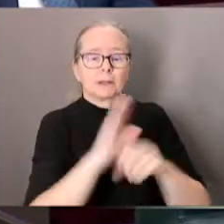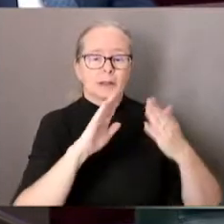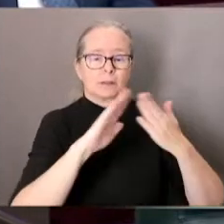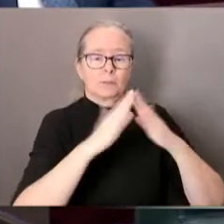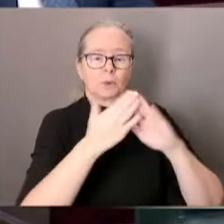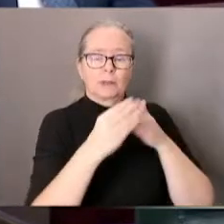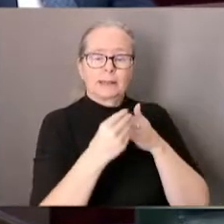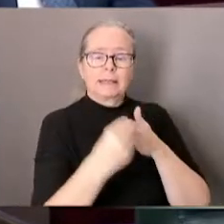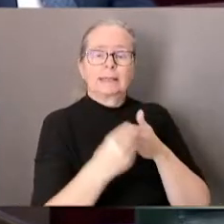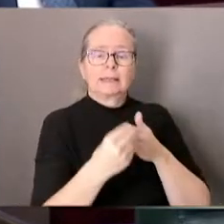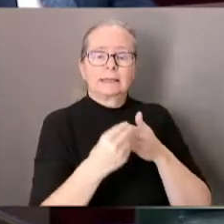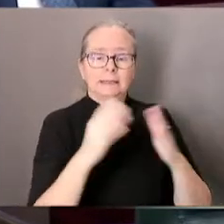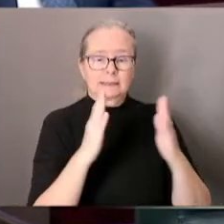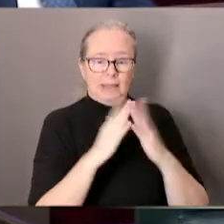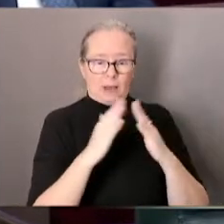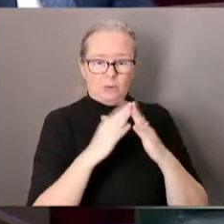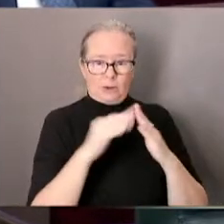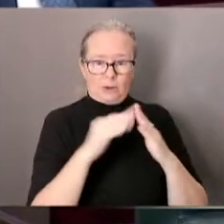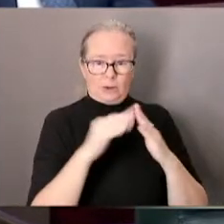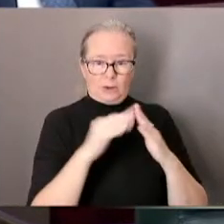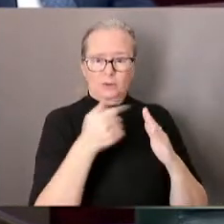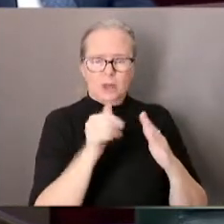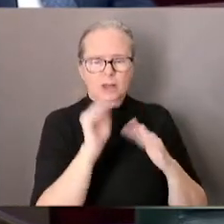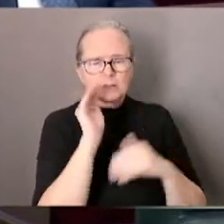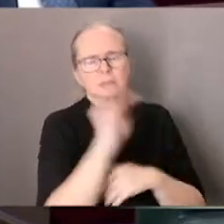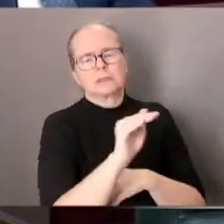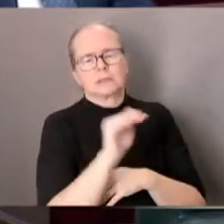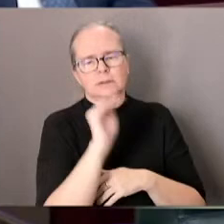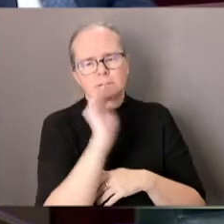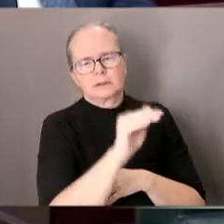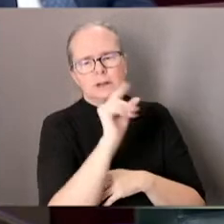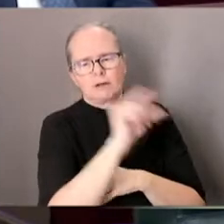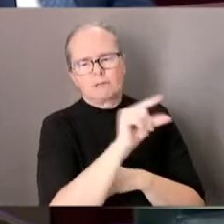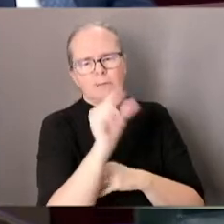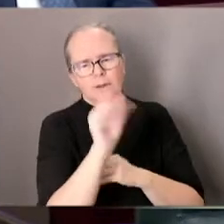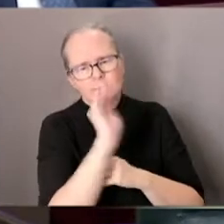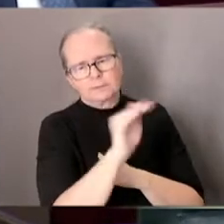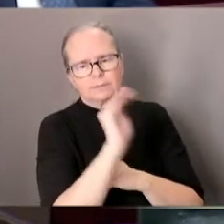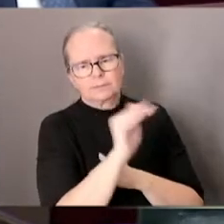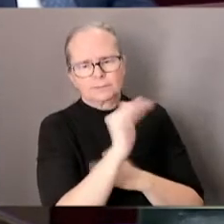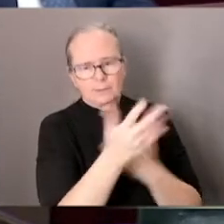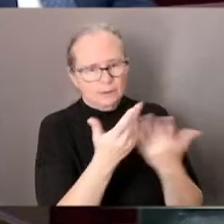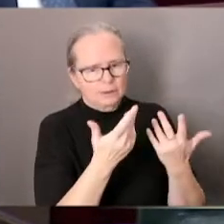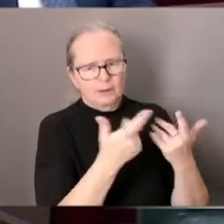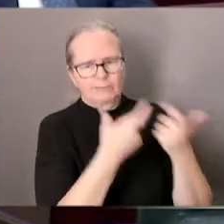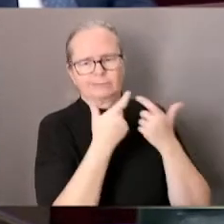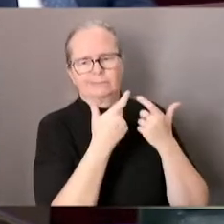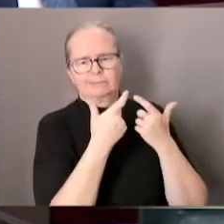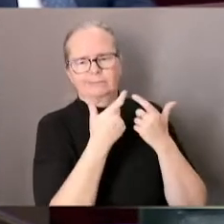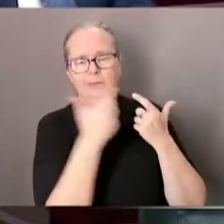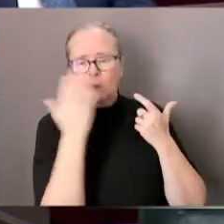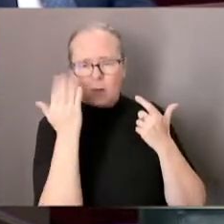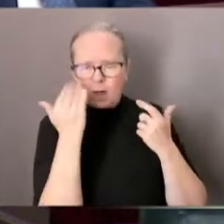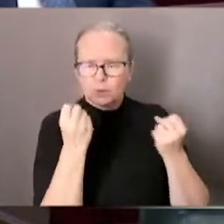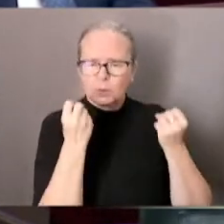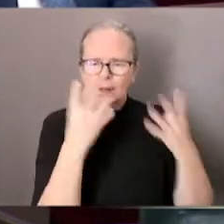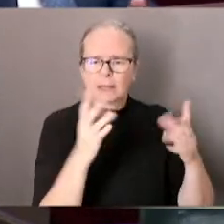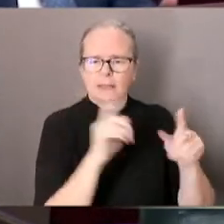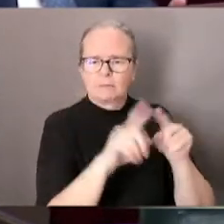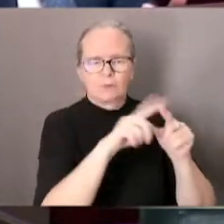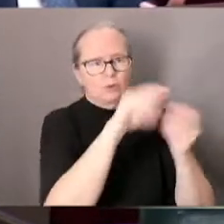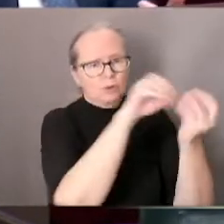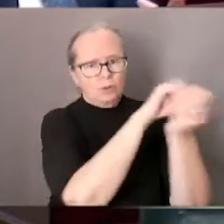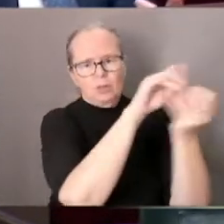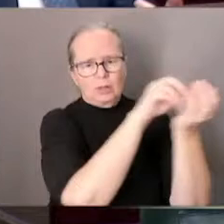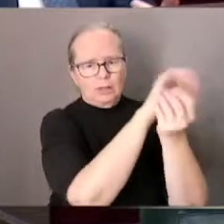this government but that's been a challenge as they've been mired in their own internal drama multiple cabinet shuffles leaving conversations and consultations on hold or